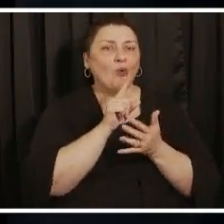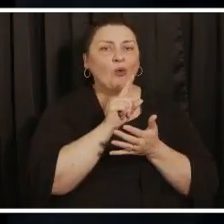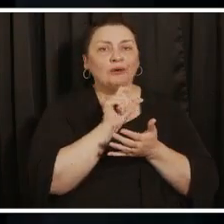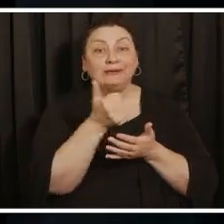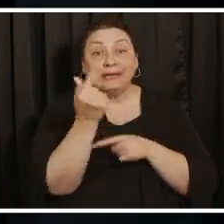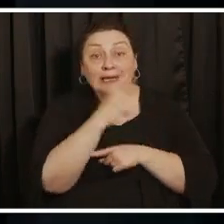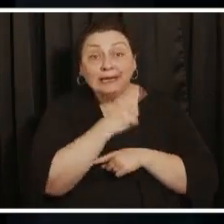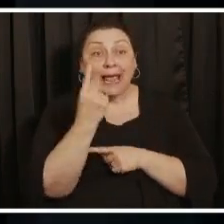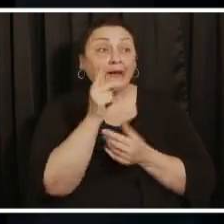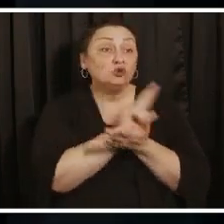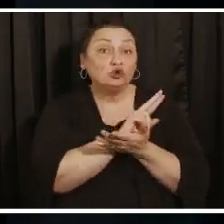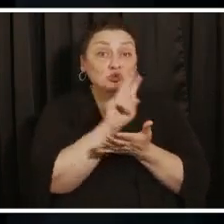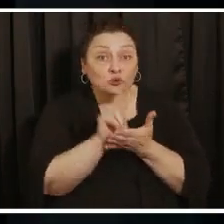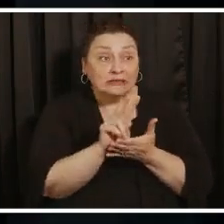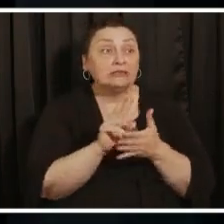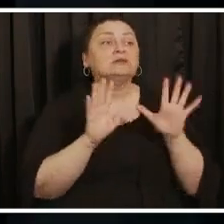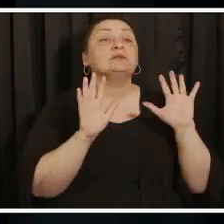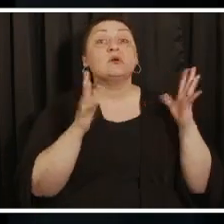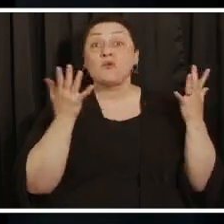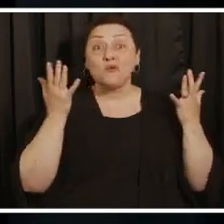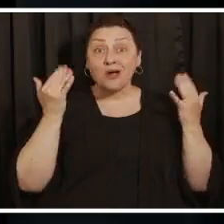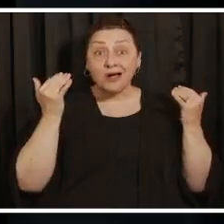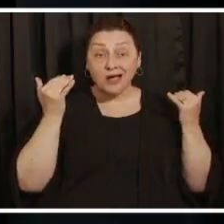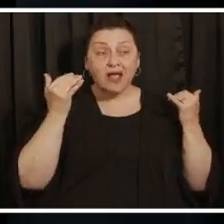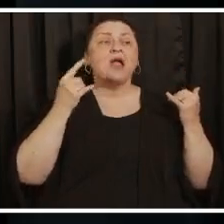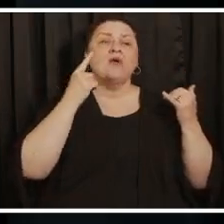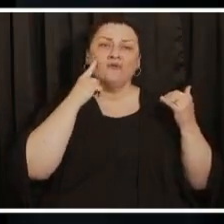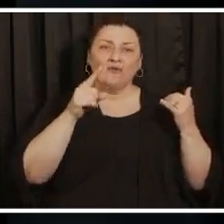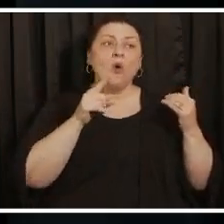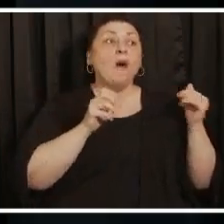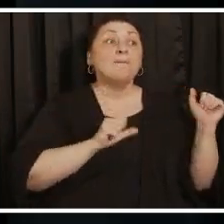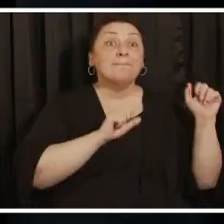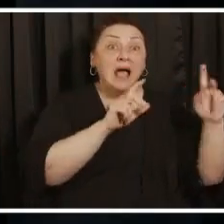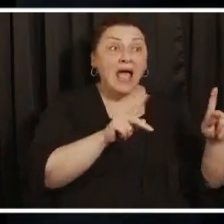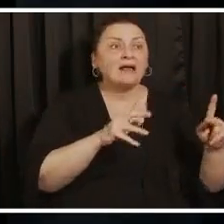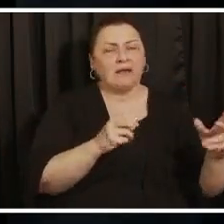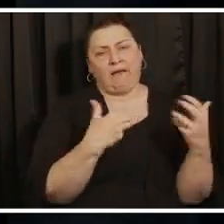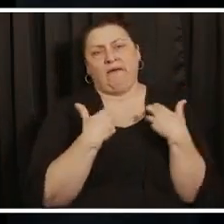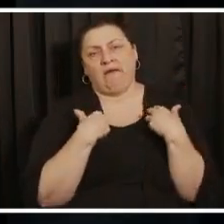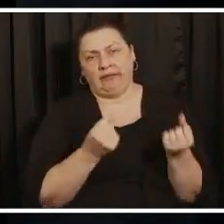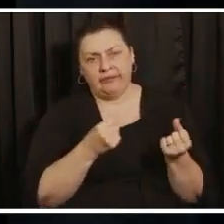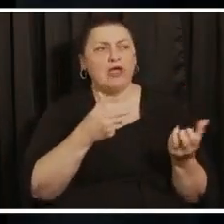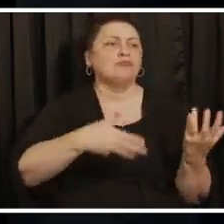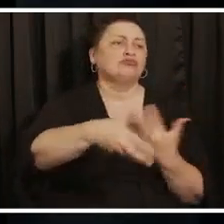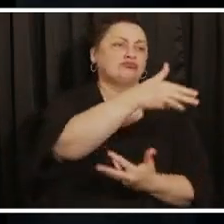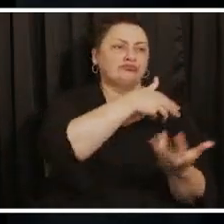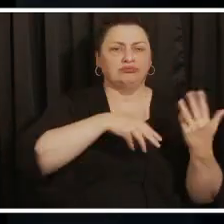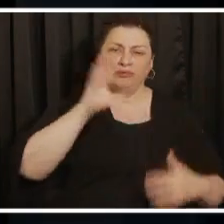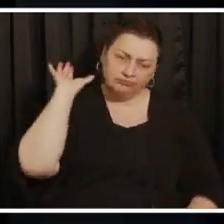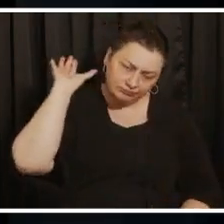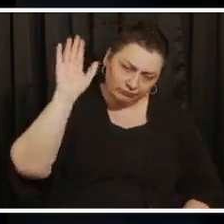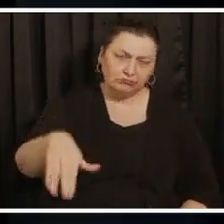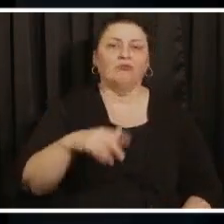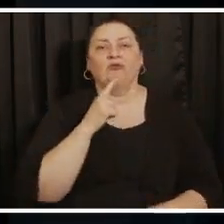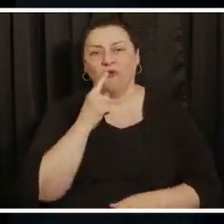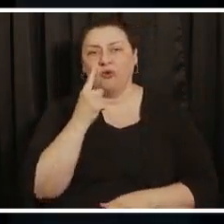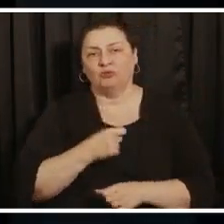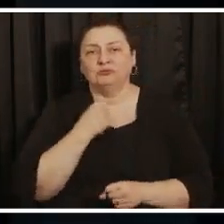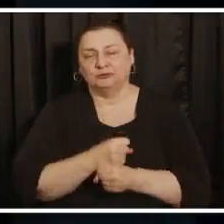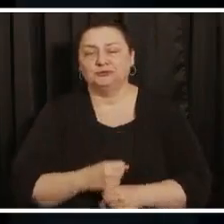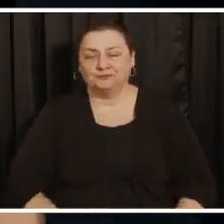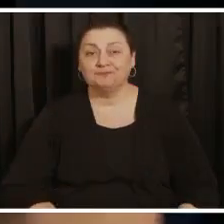of keeping schools in person and making sure that they can remain in person throughout the year. Thank you all.